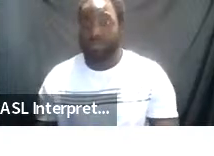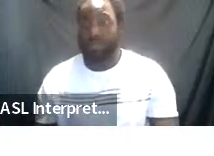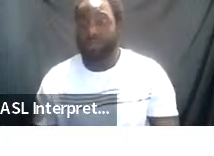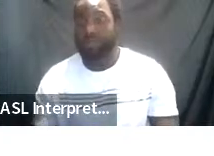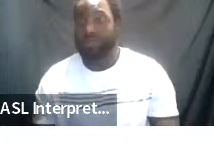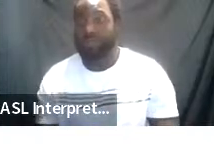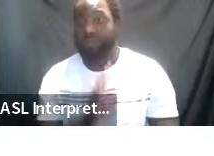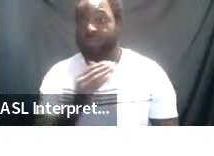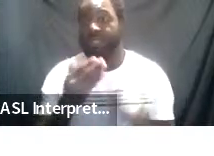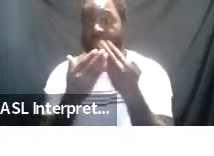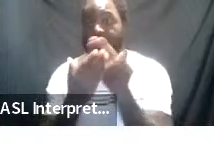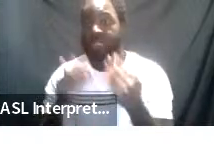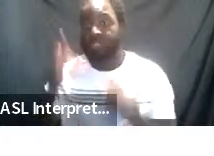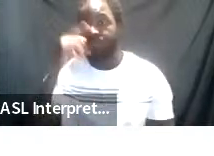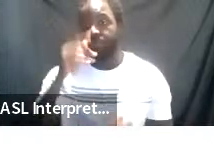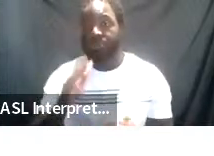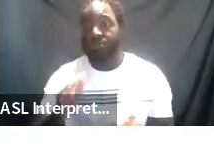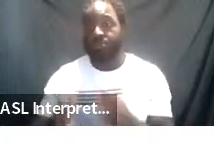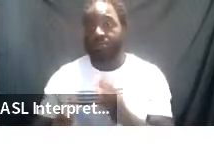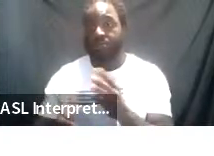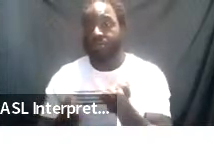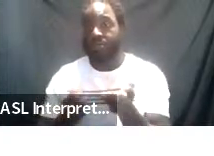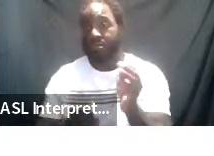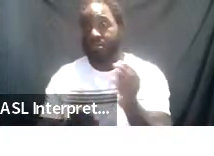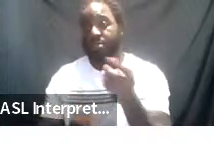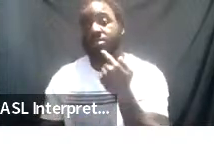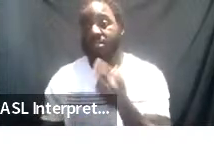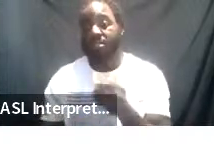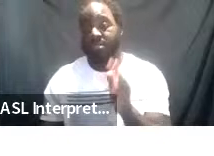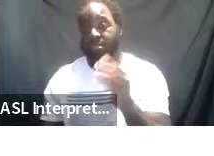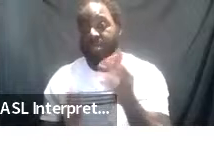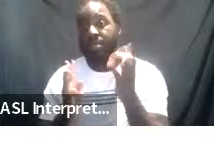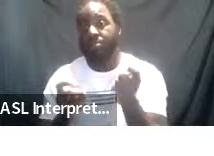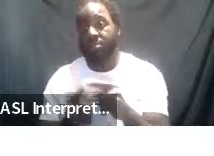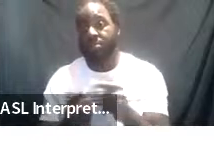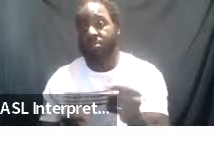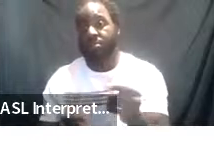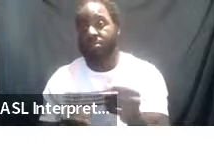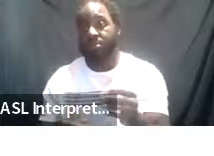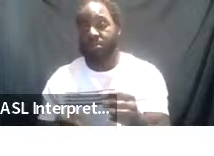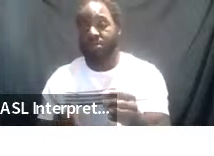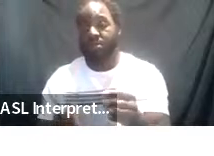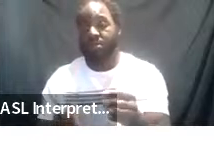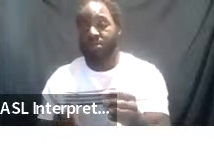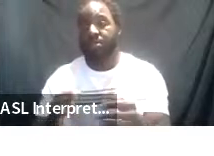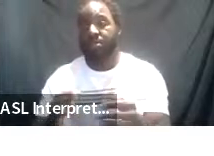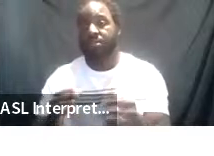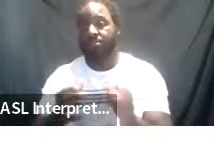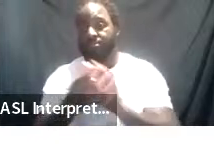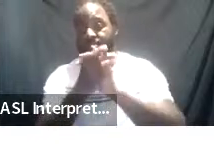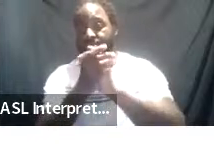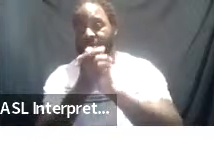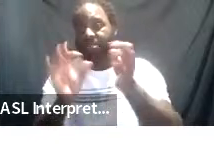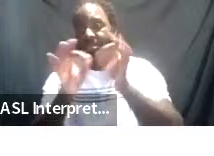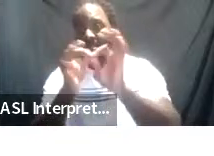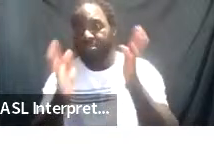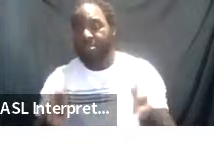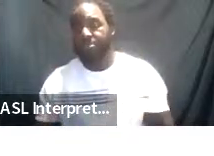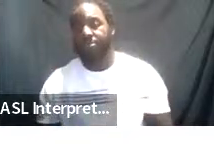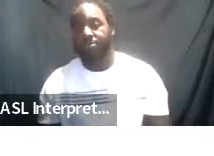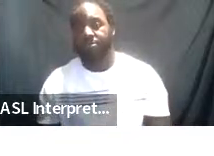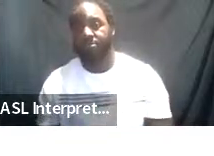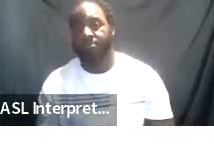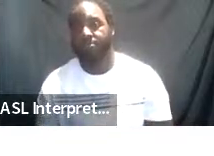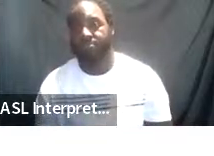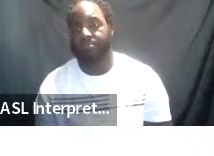So thanks for raising it. And this might be my last opportunity, so I just want to compliment the interpreters. Great job with all the technical language. Thanks.